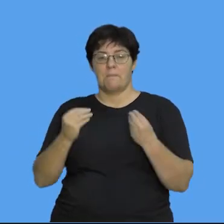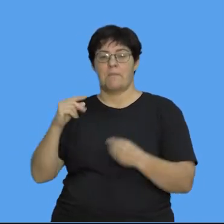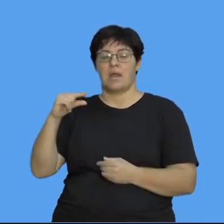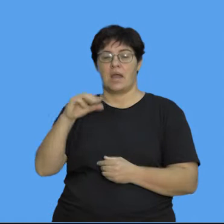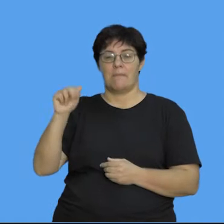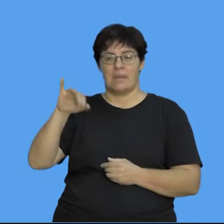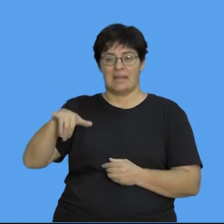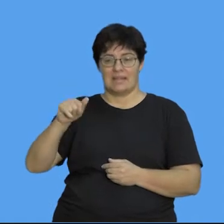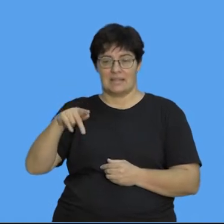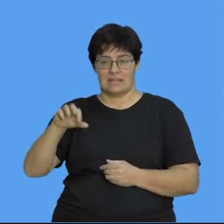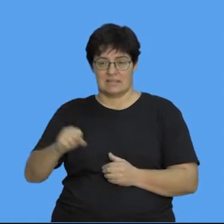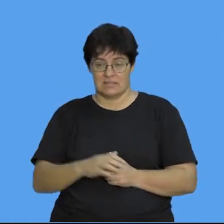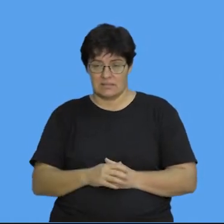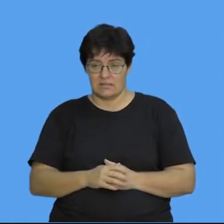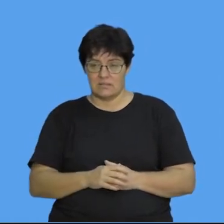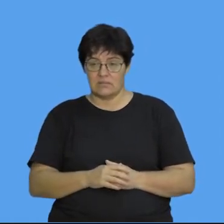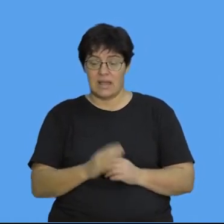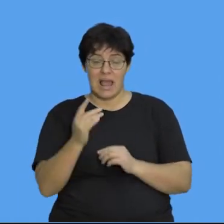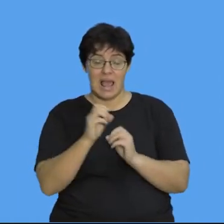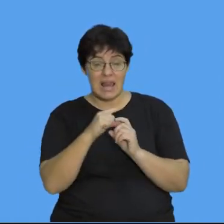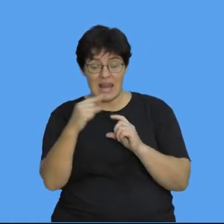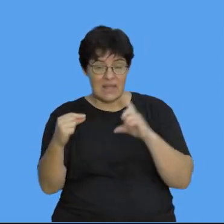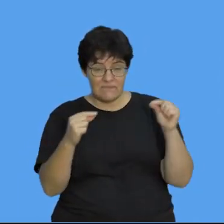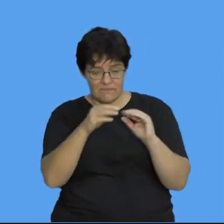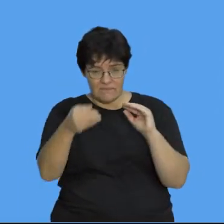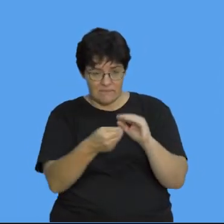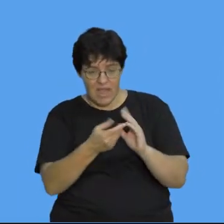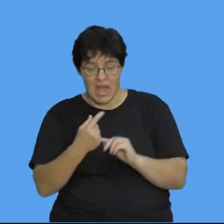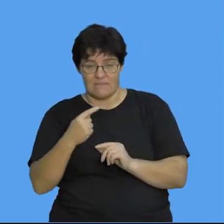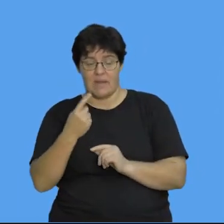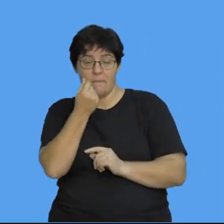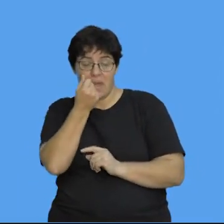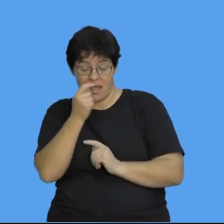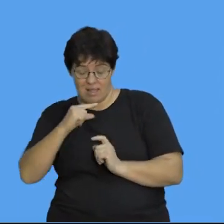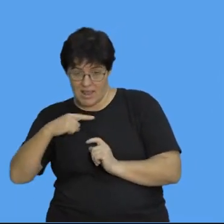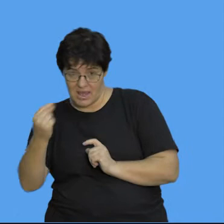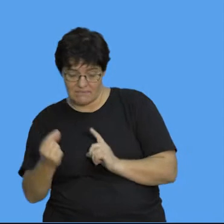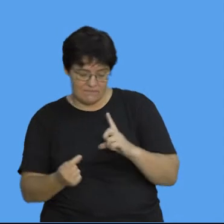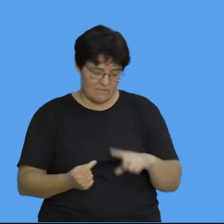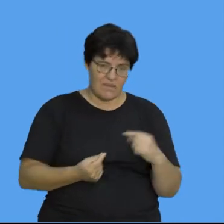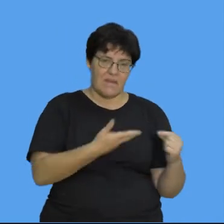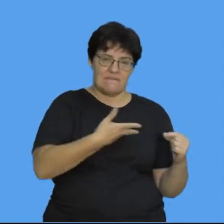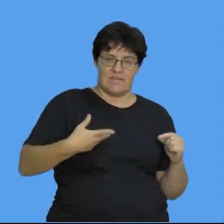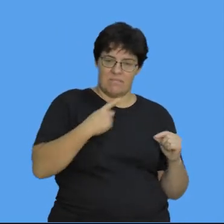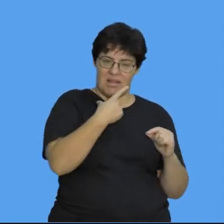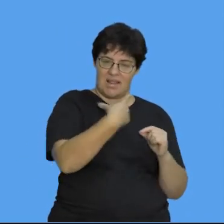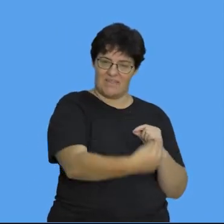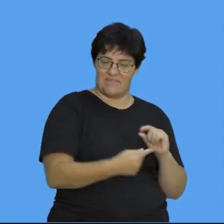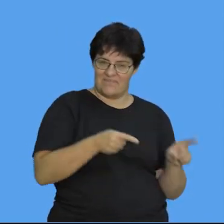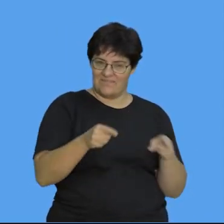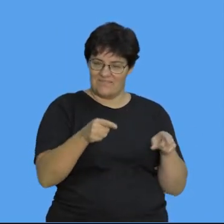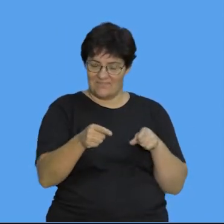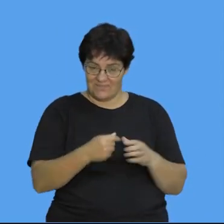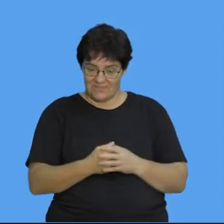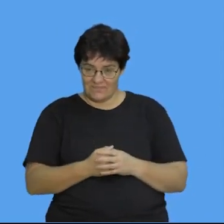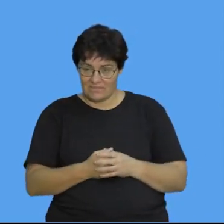produces gametes. And you won't believe it, but underneath the leaves here, there's a male leaf and there's a